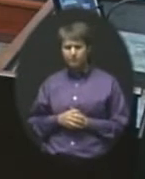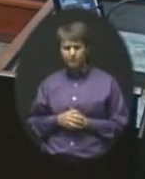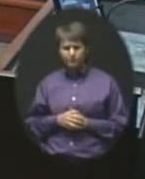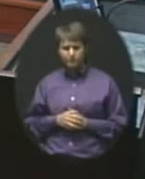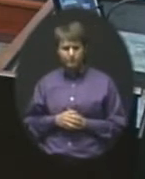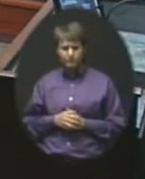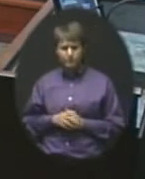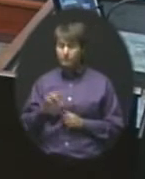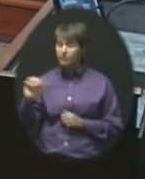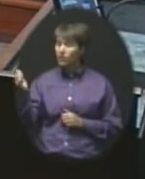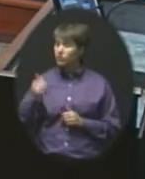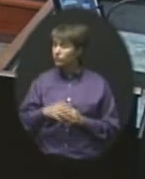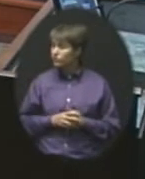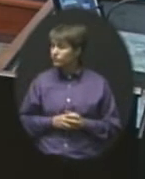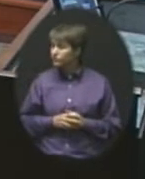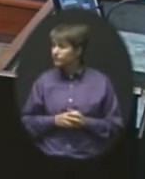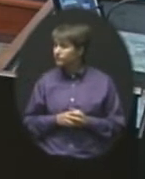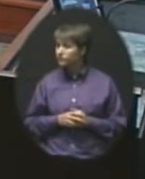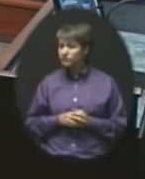Yeah. Any others?